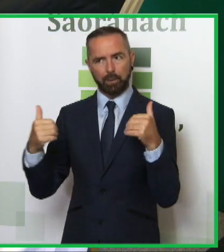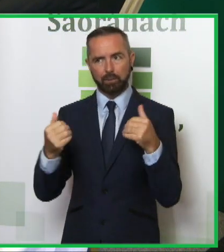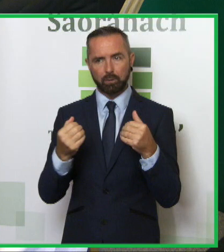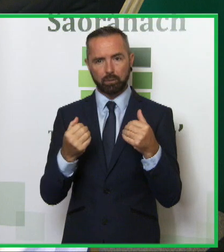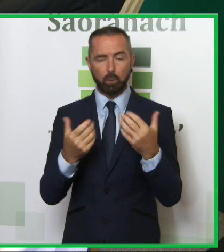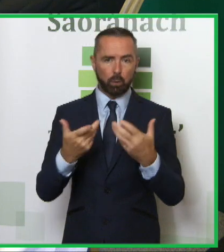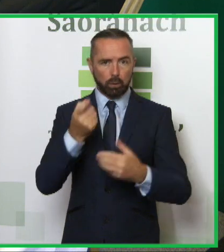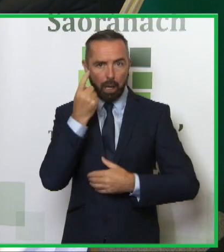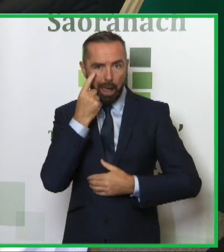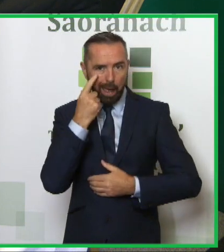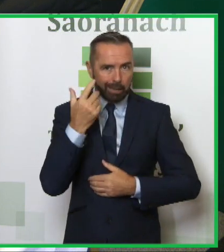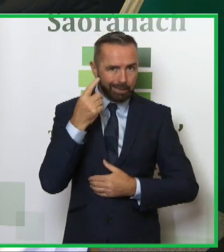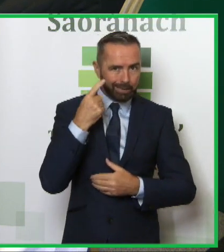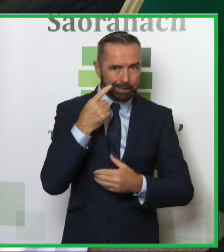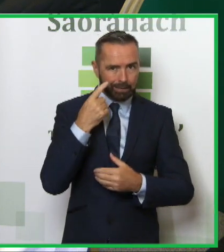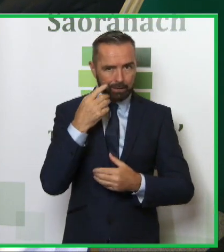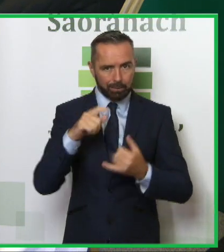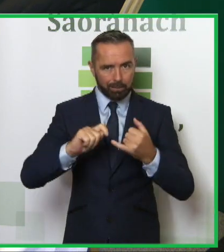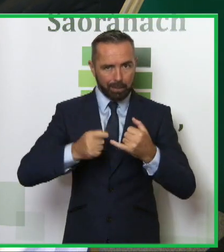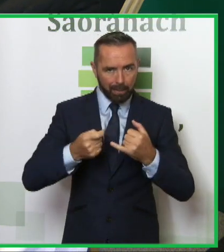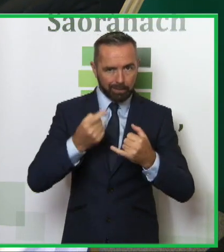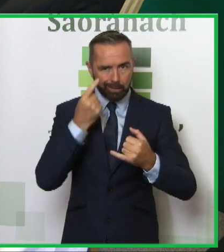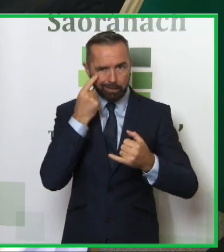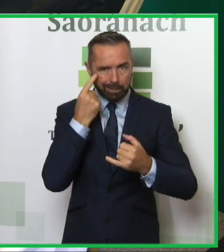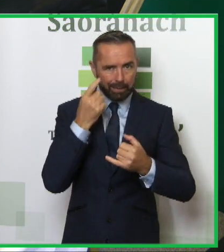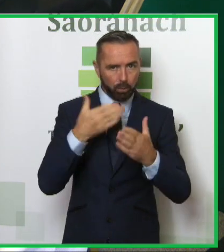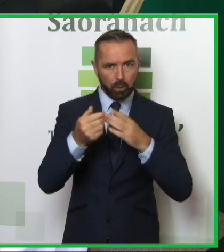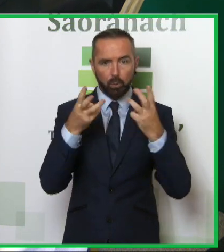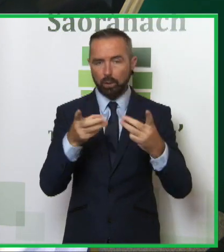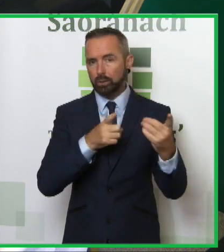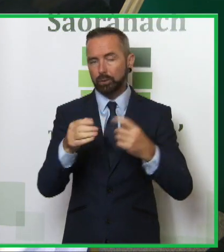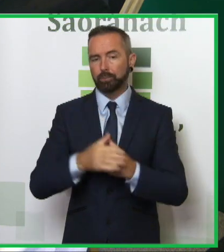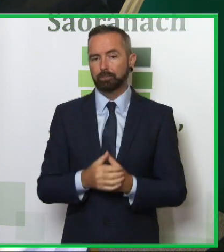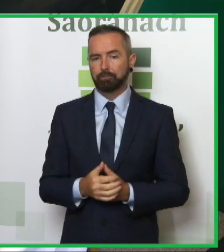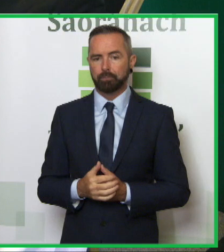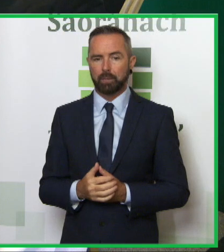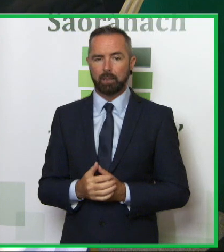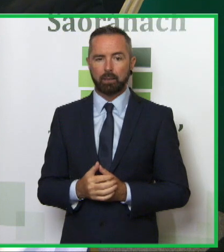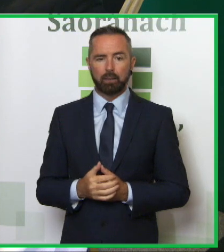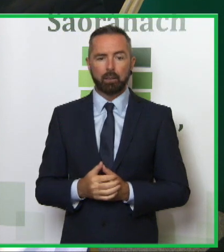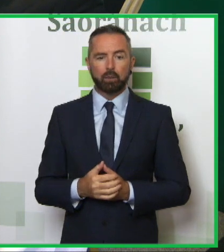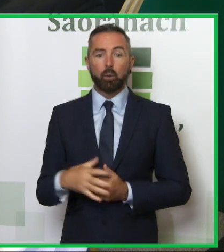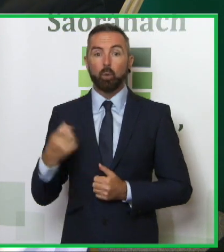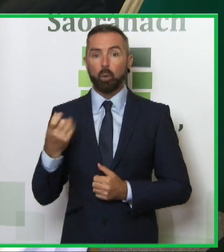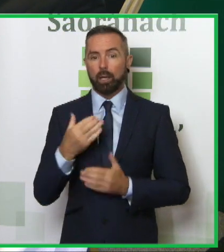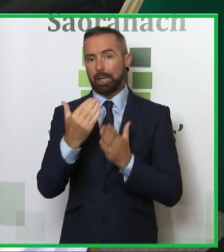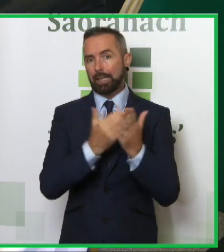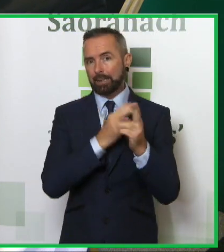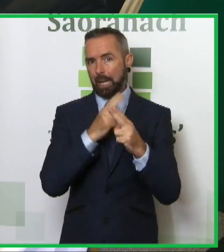test the room where you want to go in terms of the individual ballots on drugs. Do you want to list them, or is it worthwhile? We